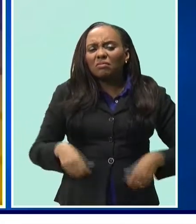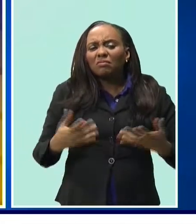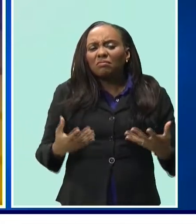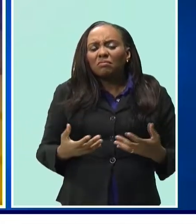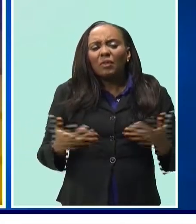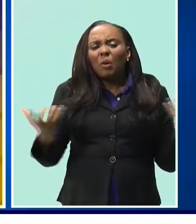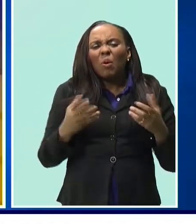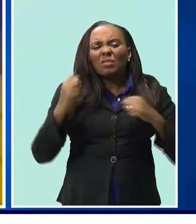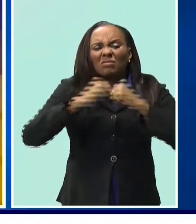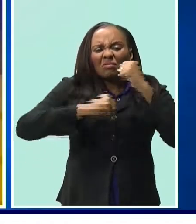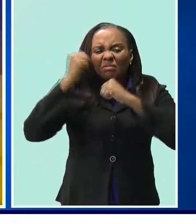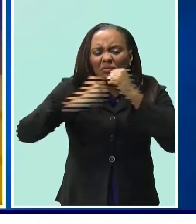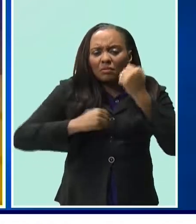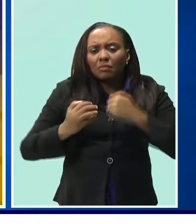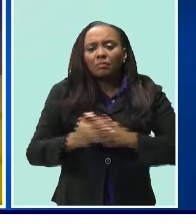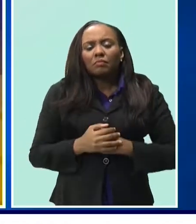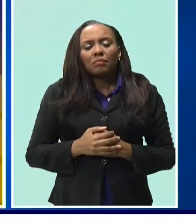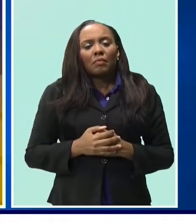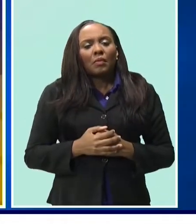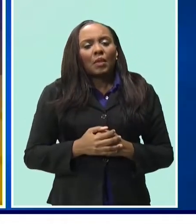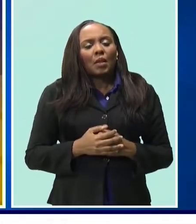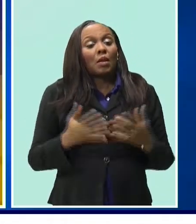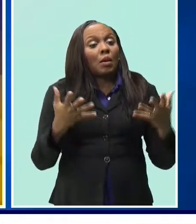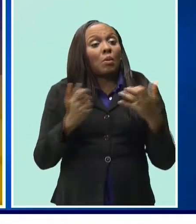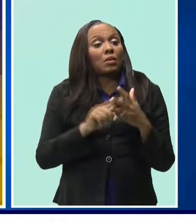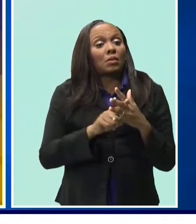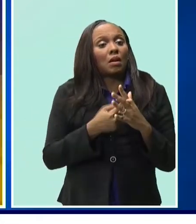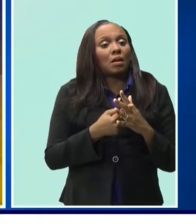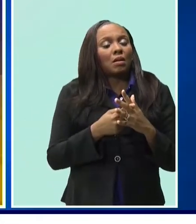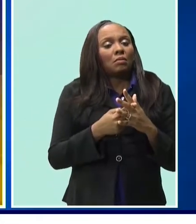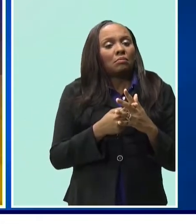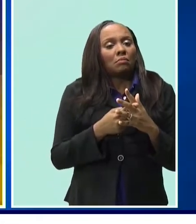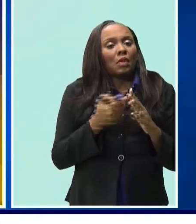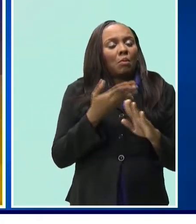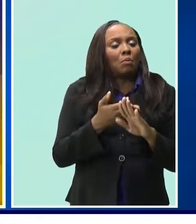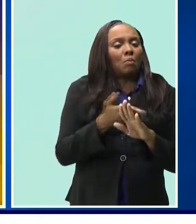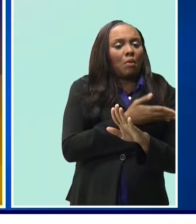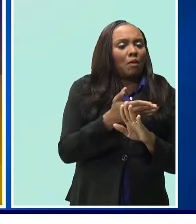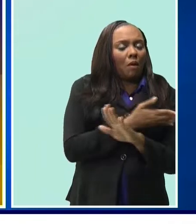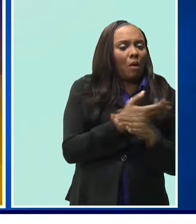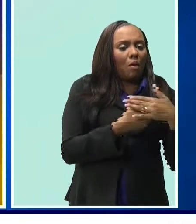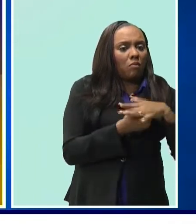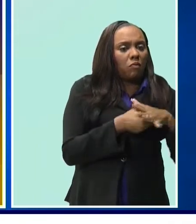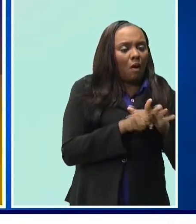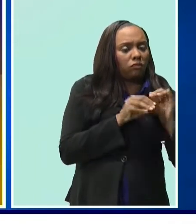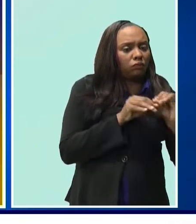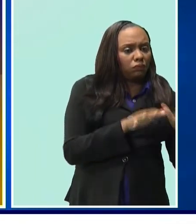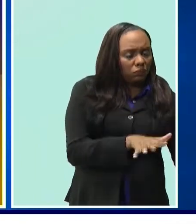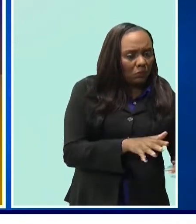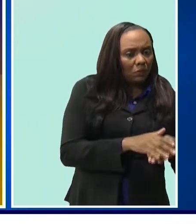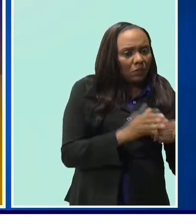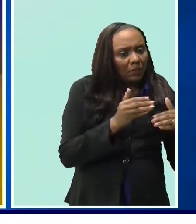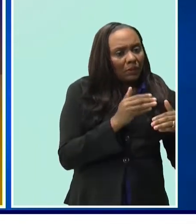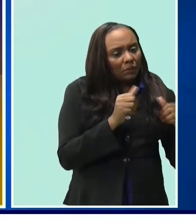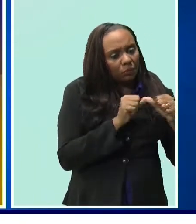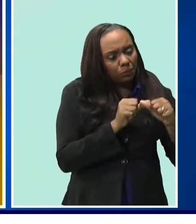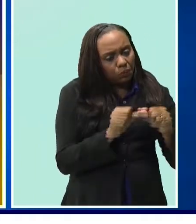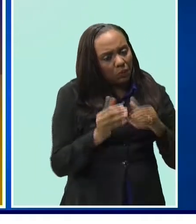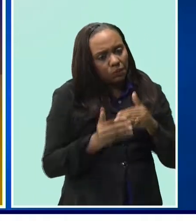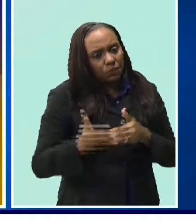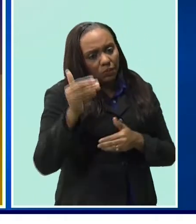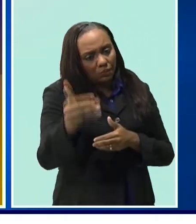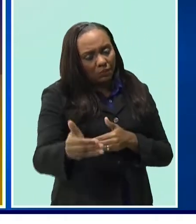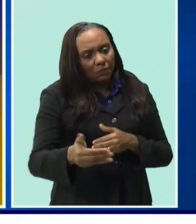will we start with, and that was pre-pandemic. So what we've done is we've set the national training initiative to essentially respond very